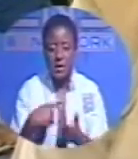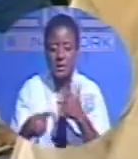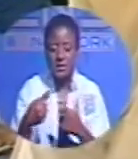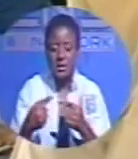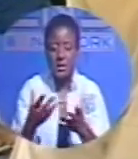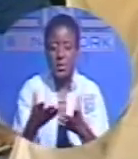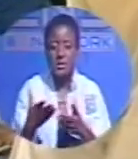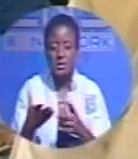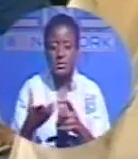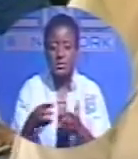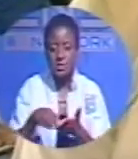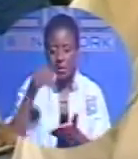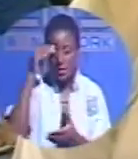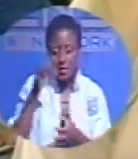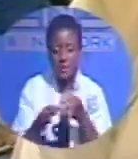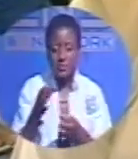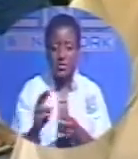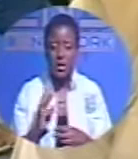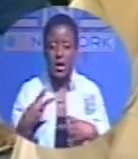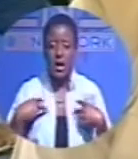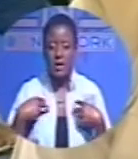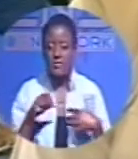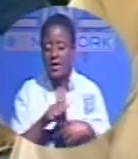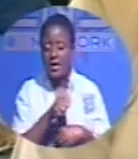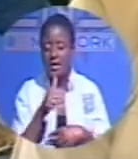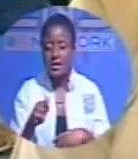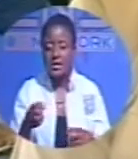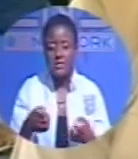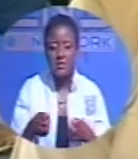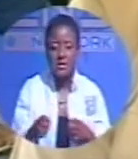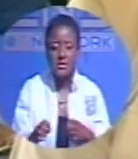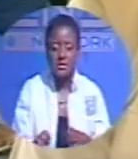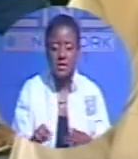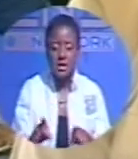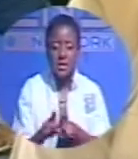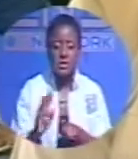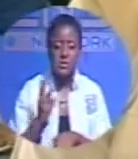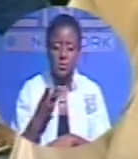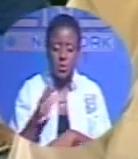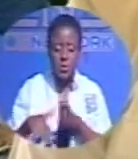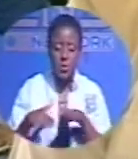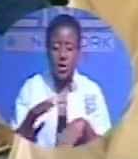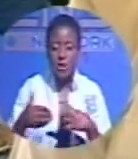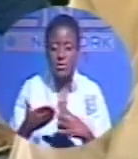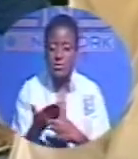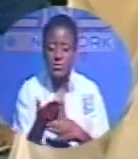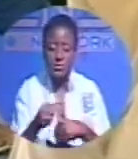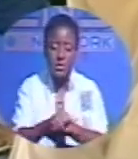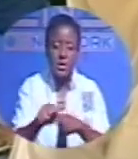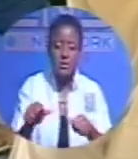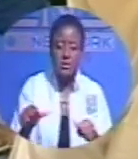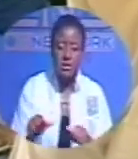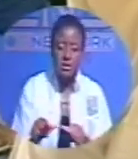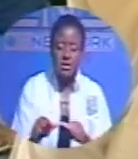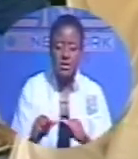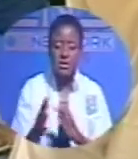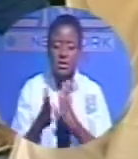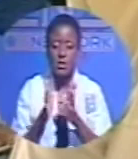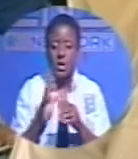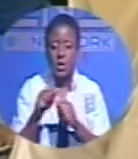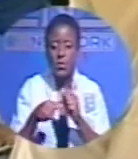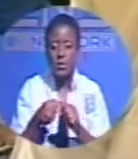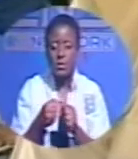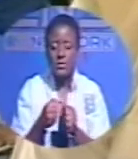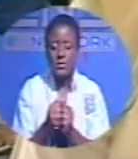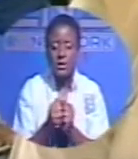we're having any events as we walk through the area, and we speak with persons. There are persons in the area with a